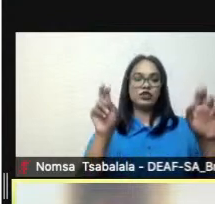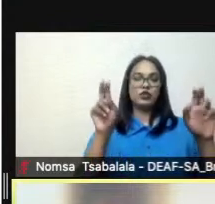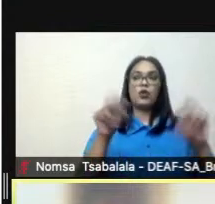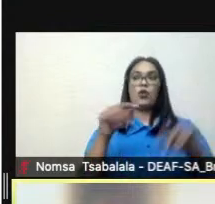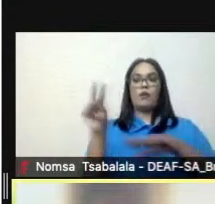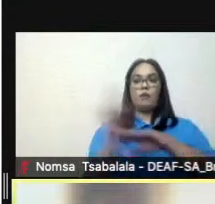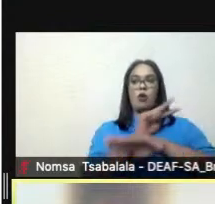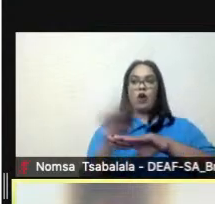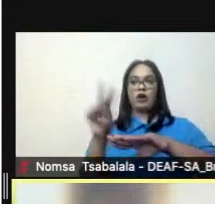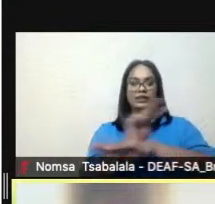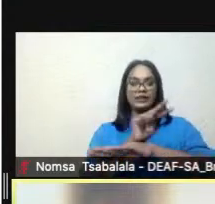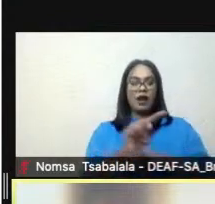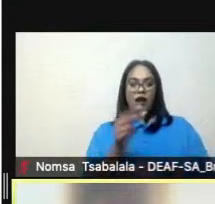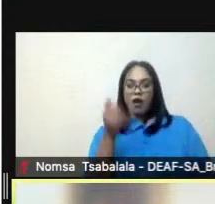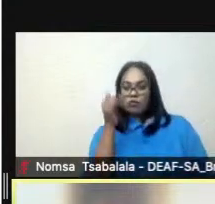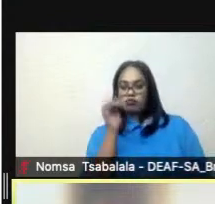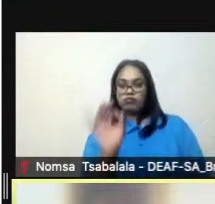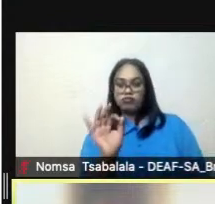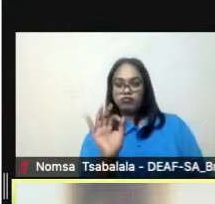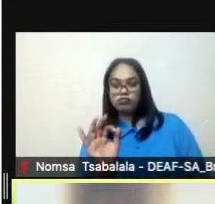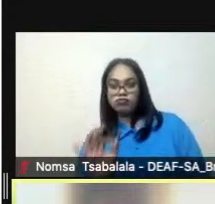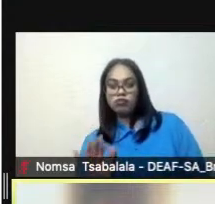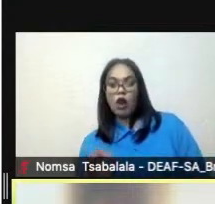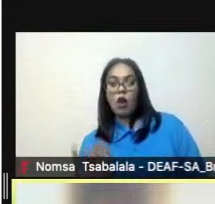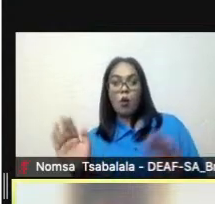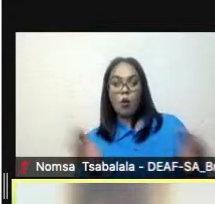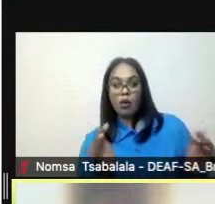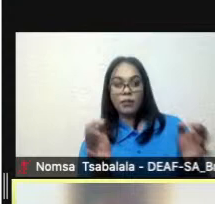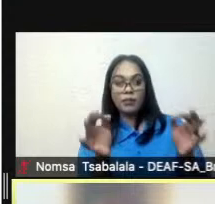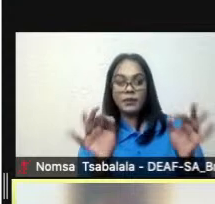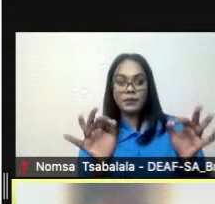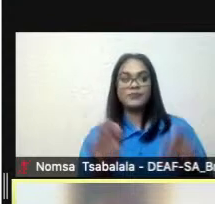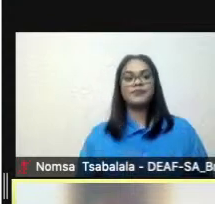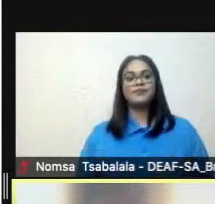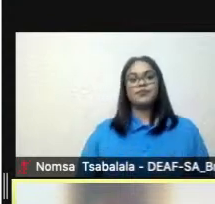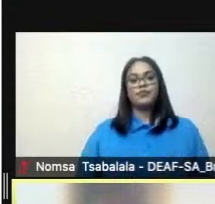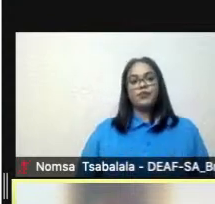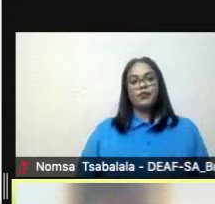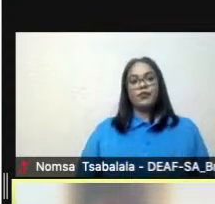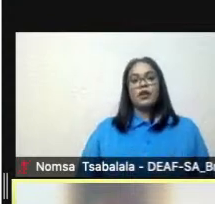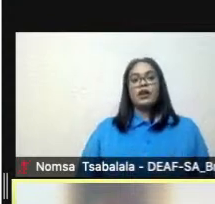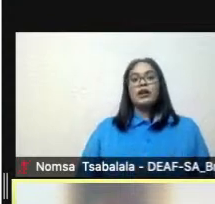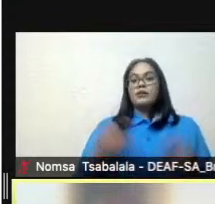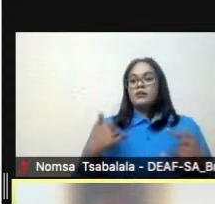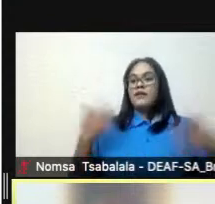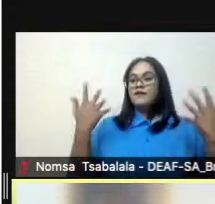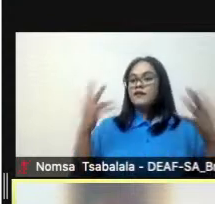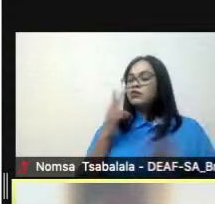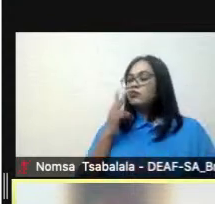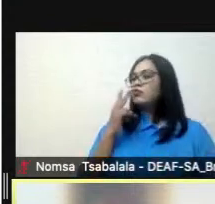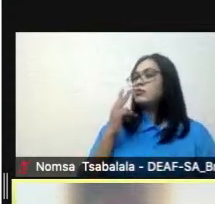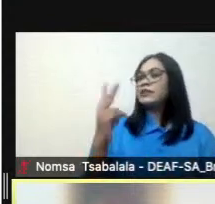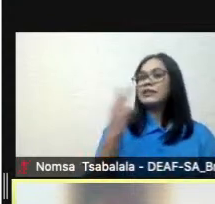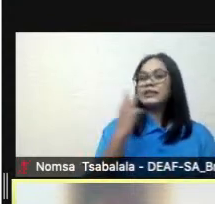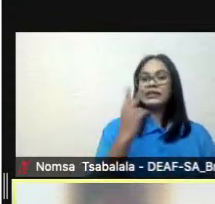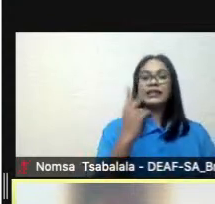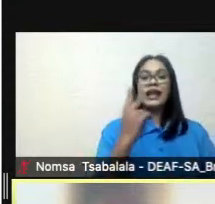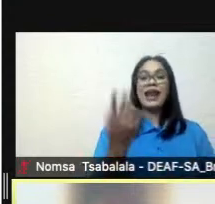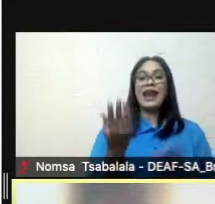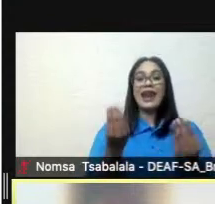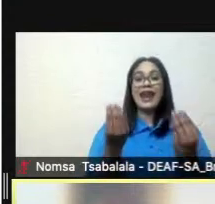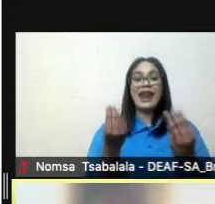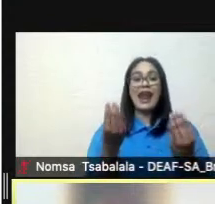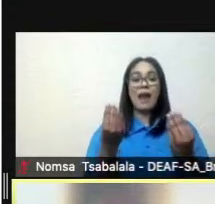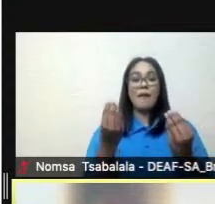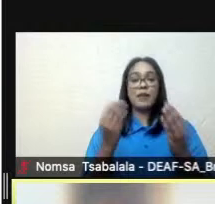in terms of general readiness, as colleagues have already indicated, that we're seeing an increase in the number of